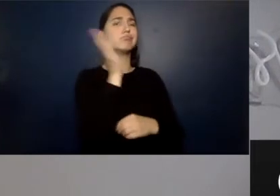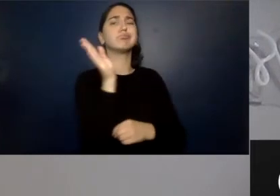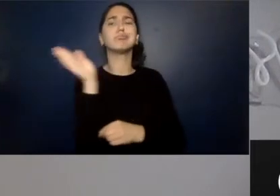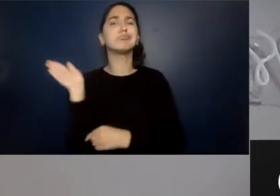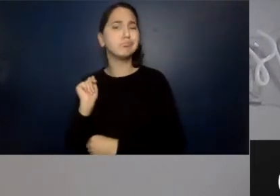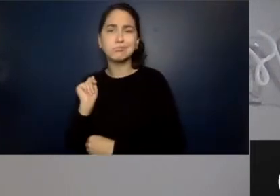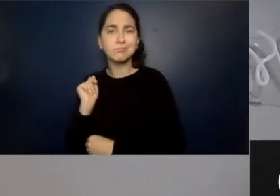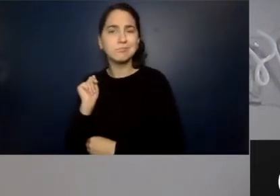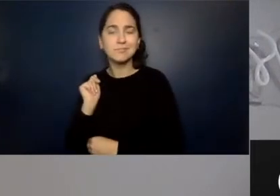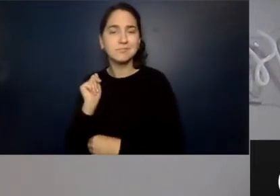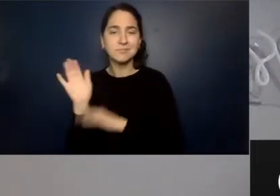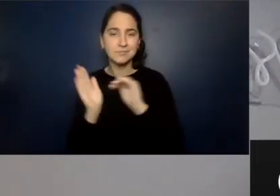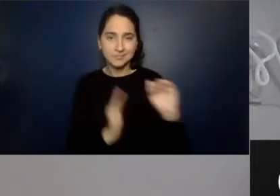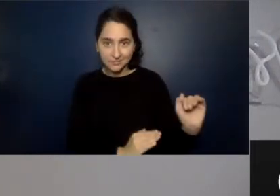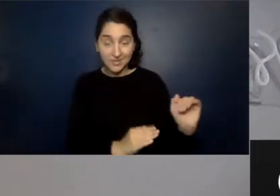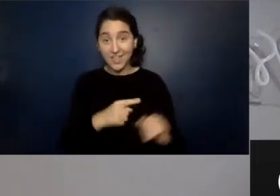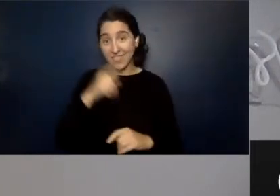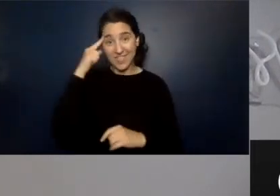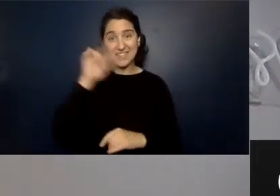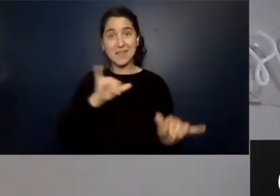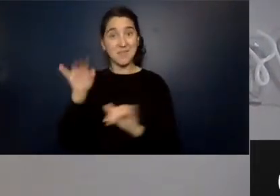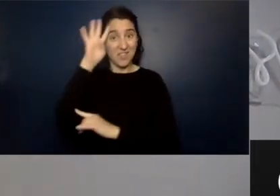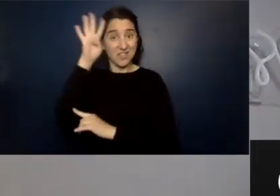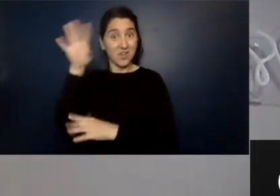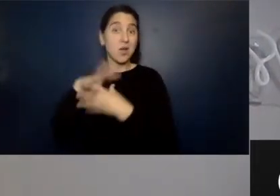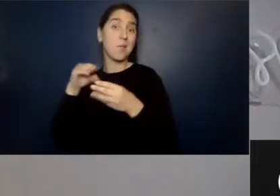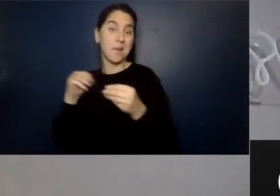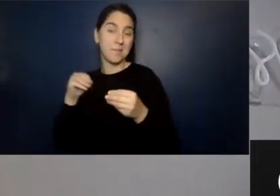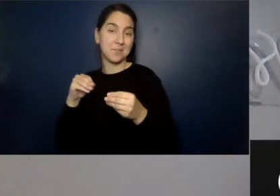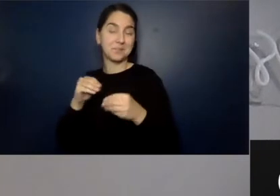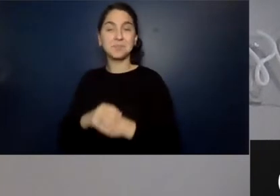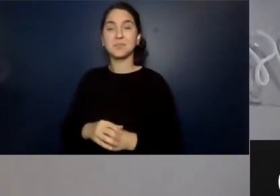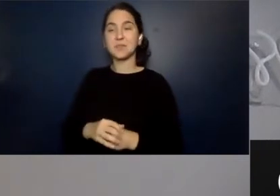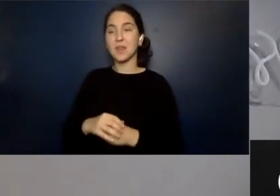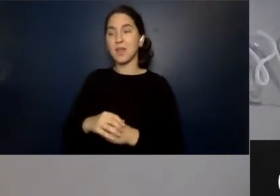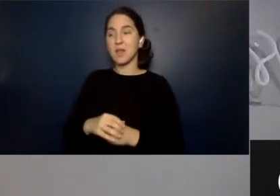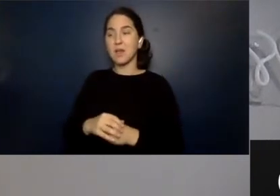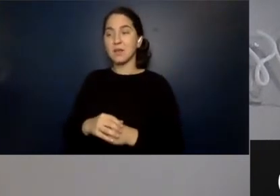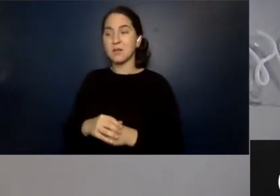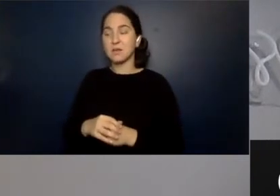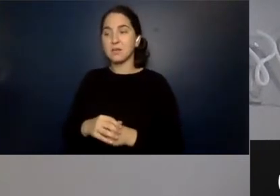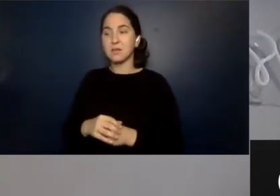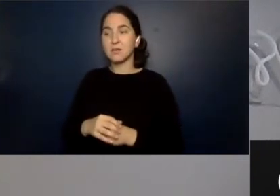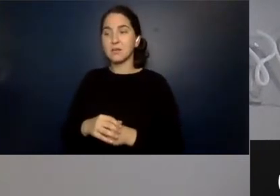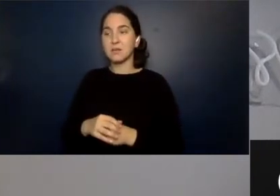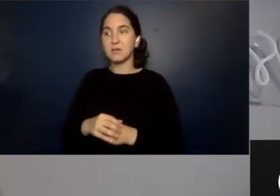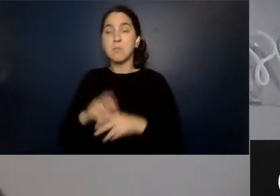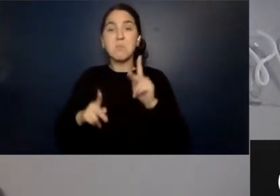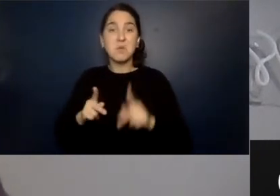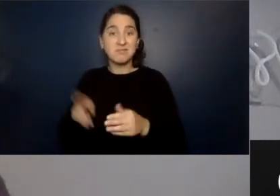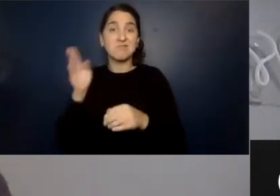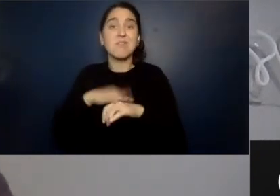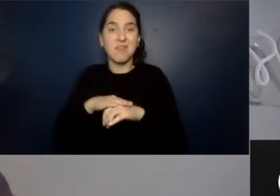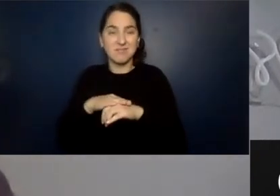on pessimism. He said, "Every man takes the limits of his own field of vision for the limits of the world." And